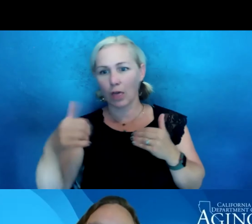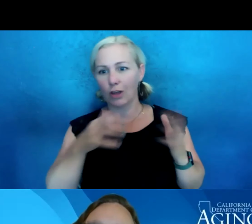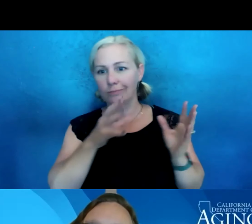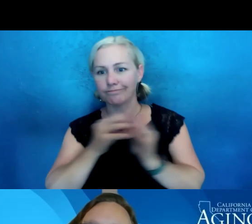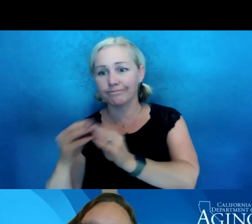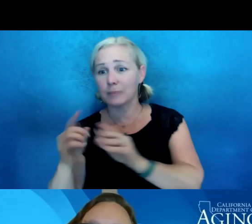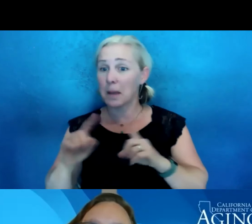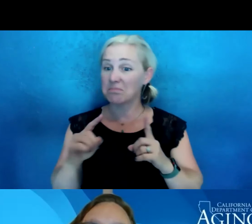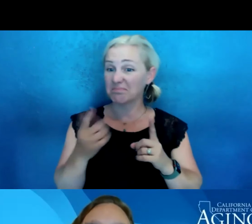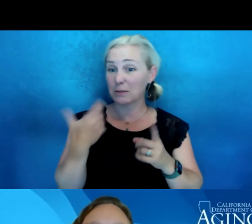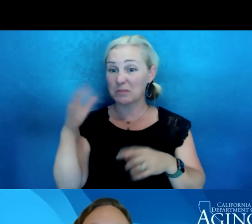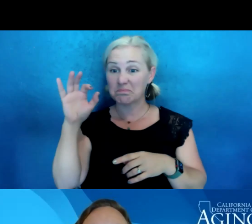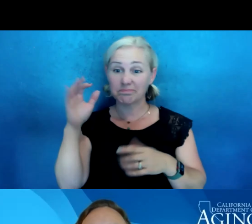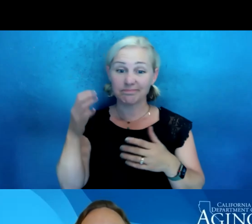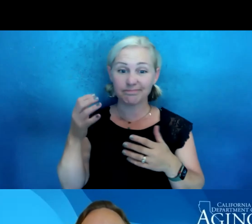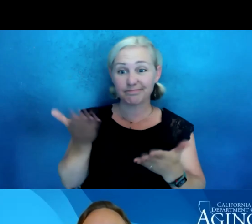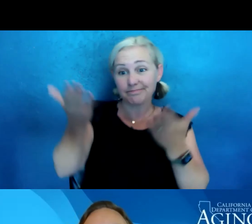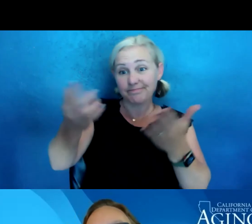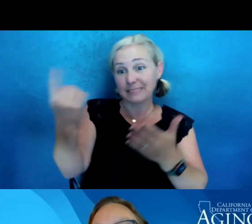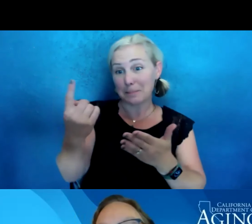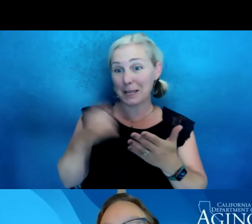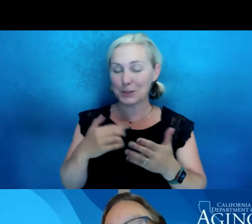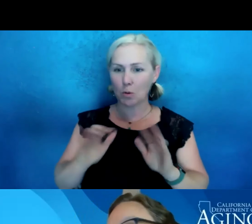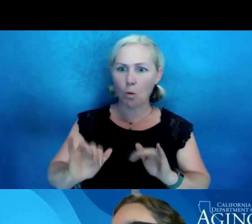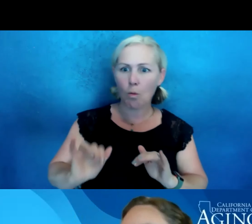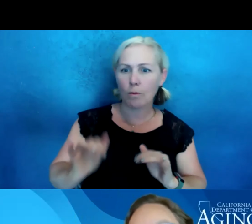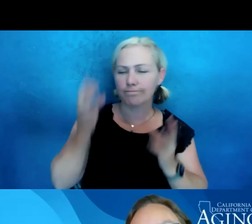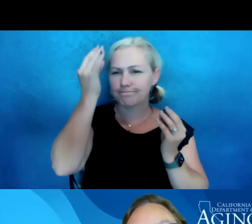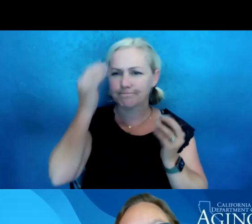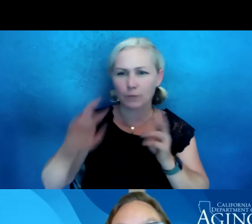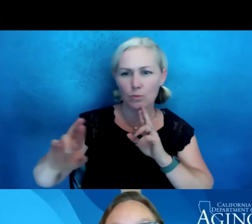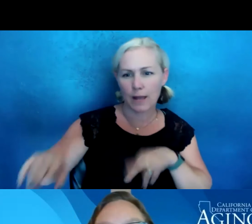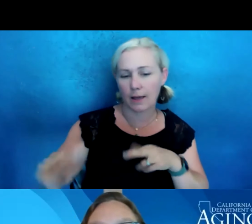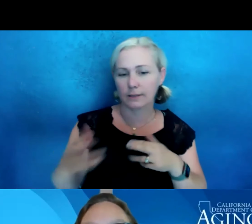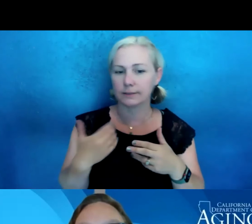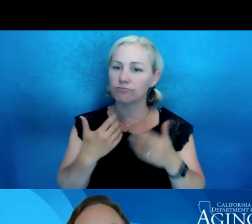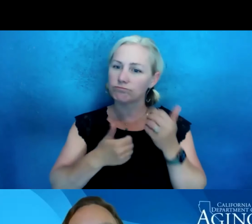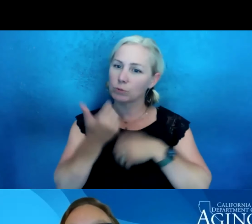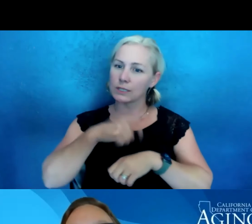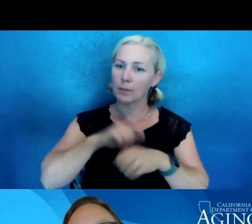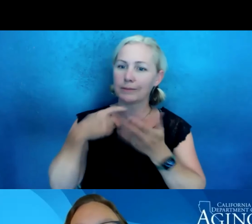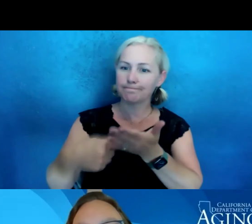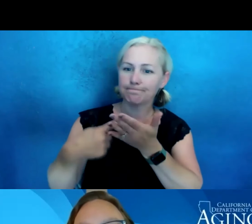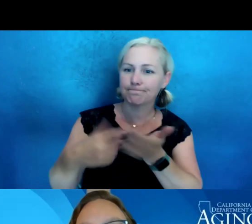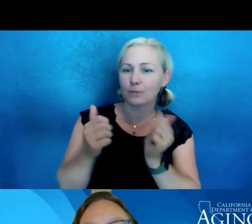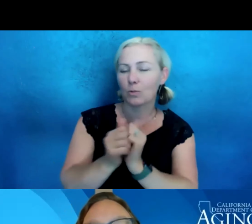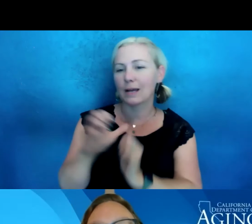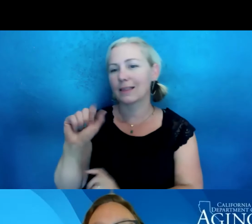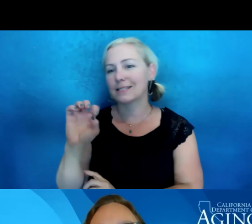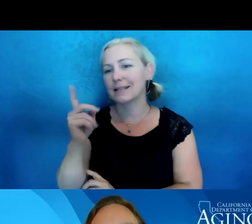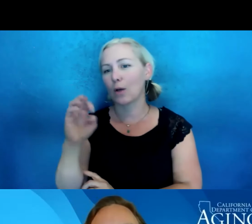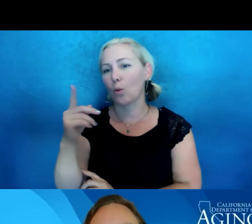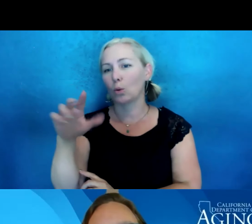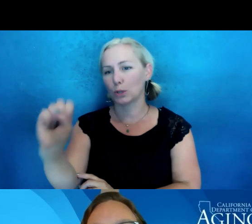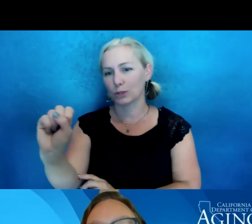react to and see what you think. And we'll kick it off. The majority of the time today will be discussion with stakeholders, and we're so grateful to our partners